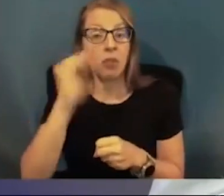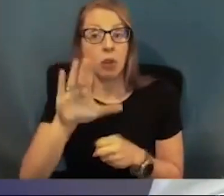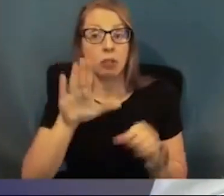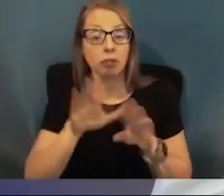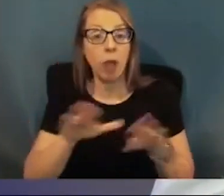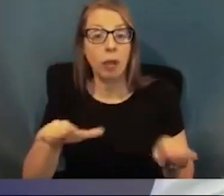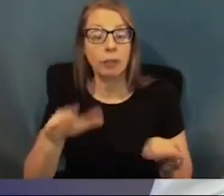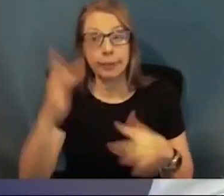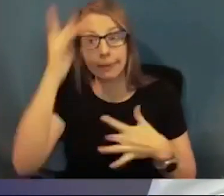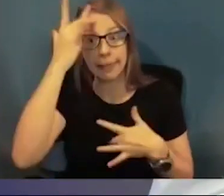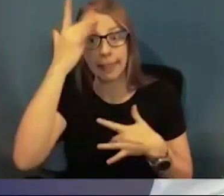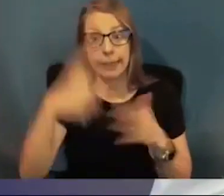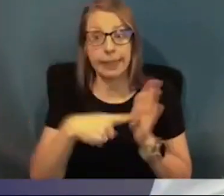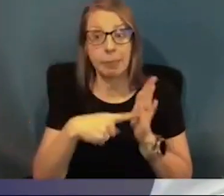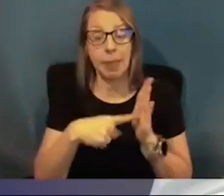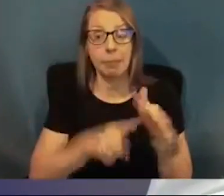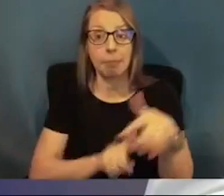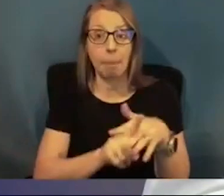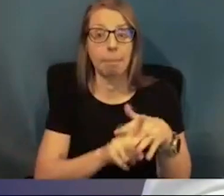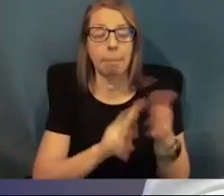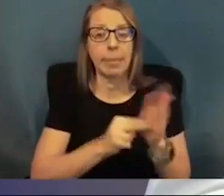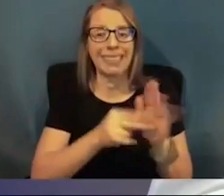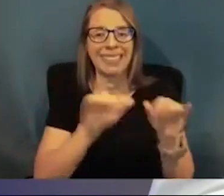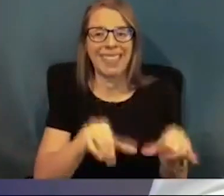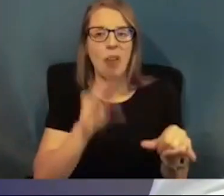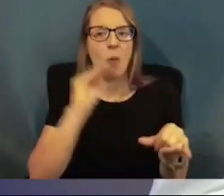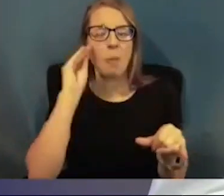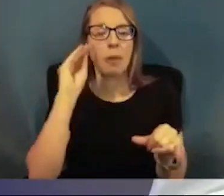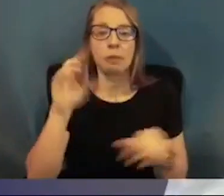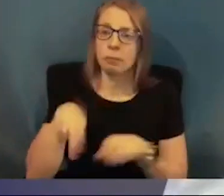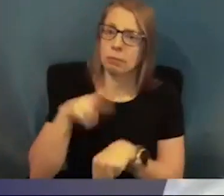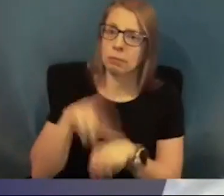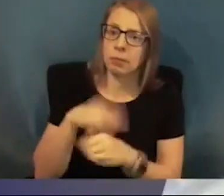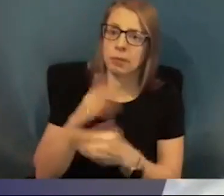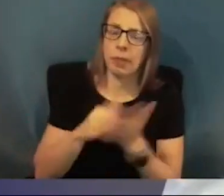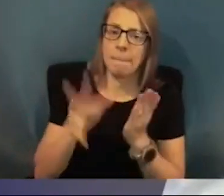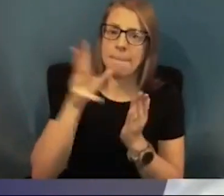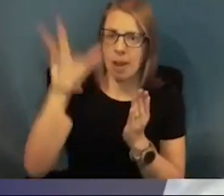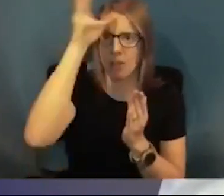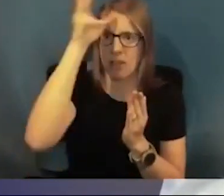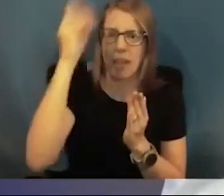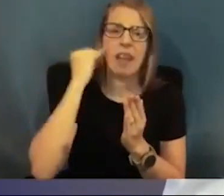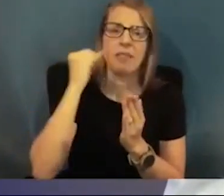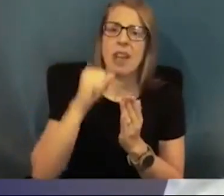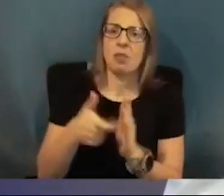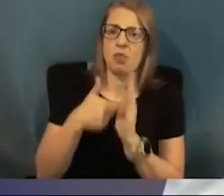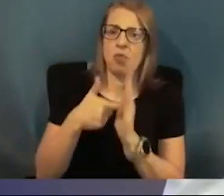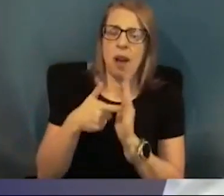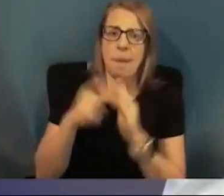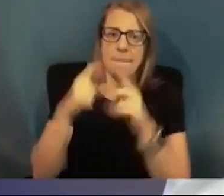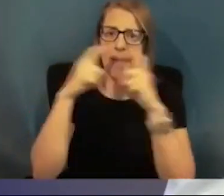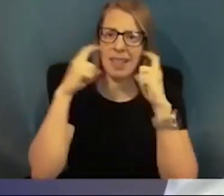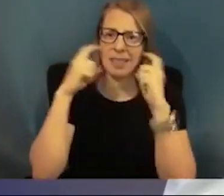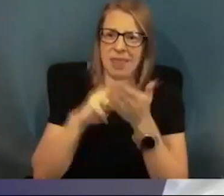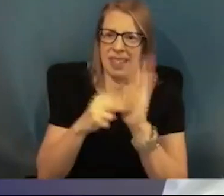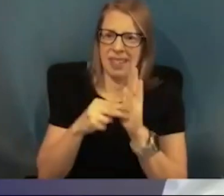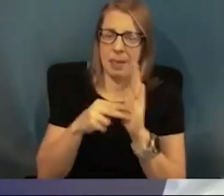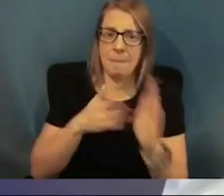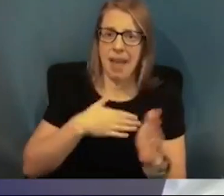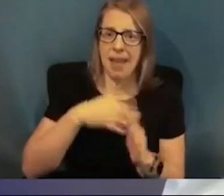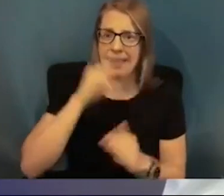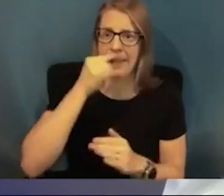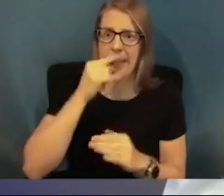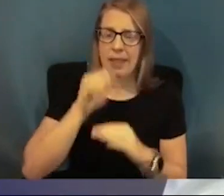that they should stay home. Of course, some parents will say, well, if you're not going to require masks, then I'm not sending my kids to school if they're 5 to